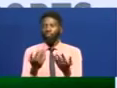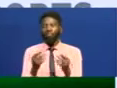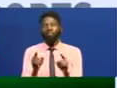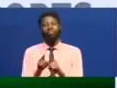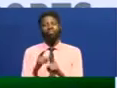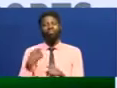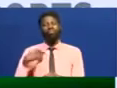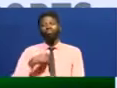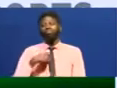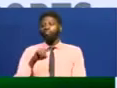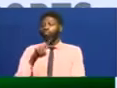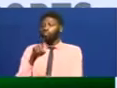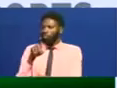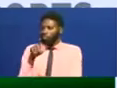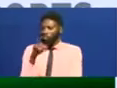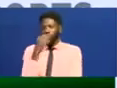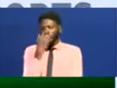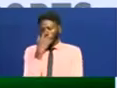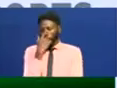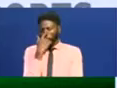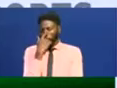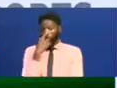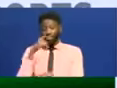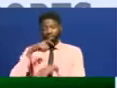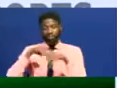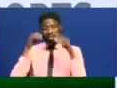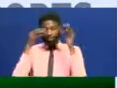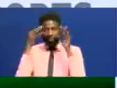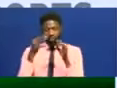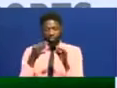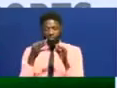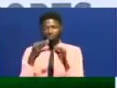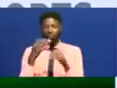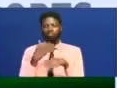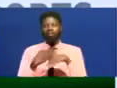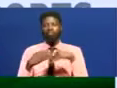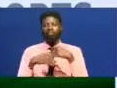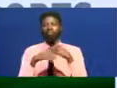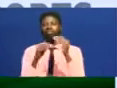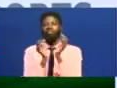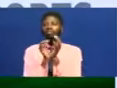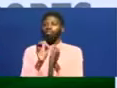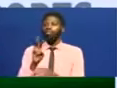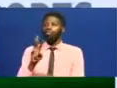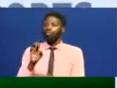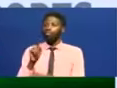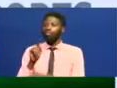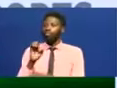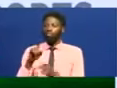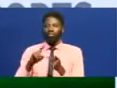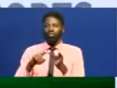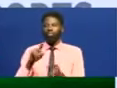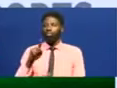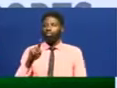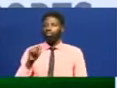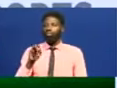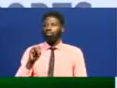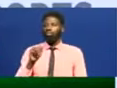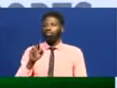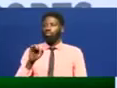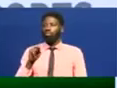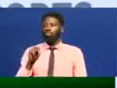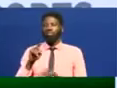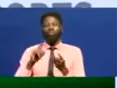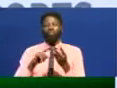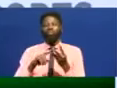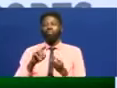asked, when you are deciding to build a stadium in Kamarin, or in Wote, in Makweni, or in Marsabit, what